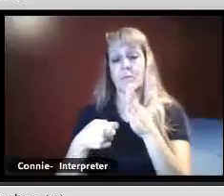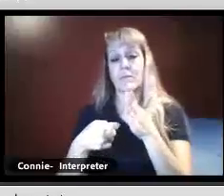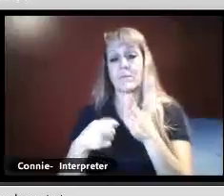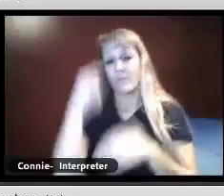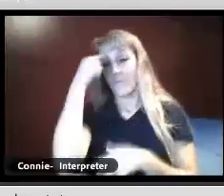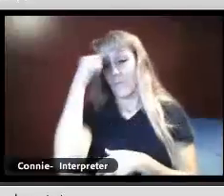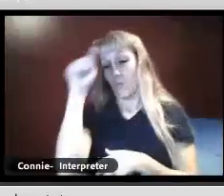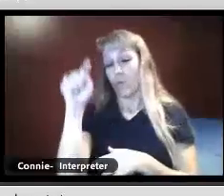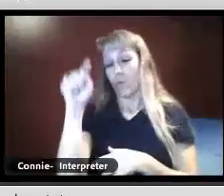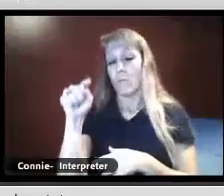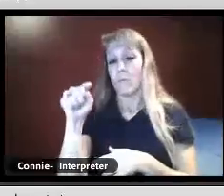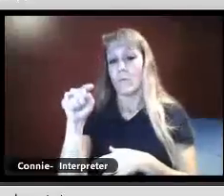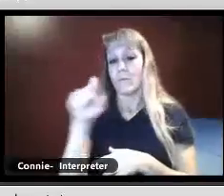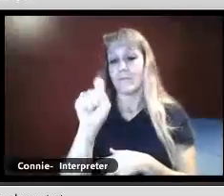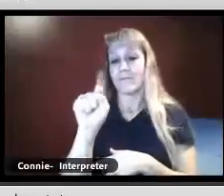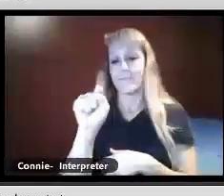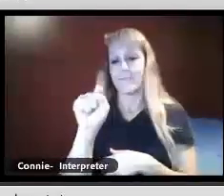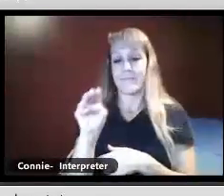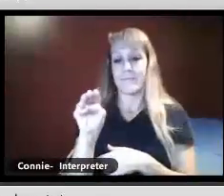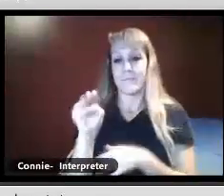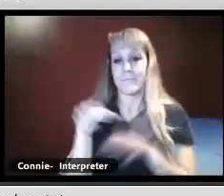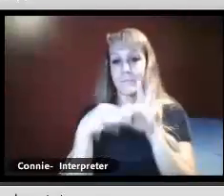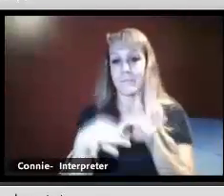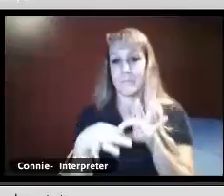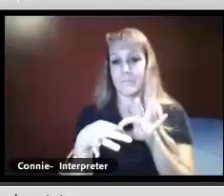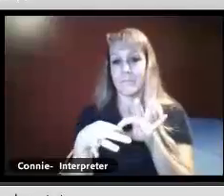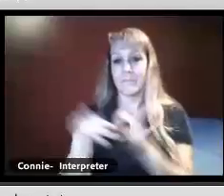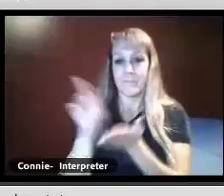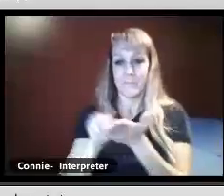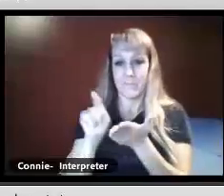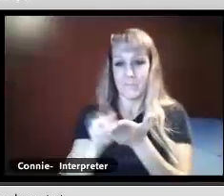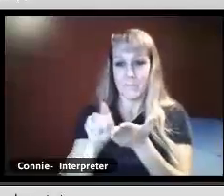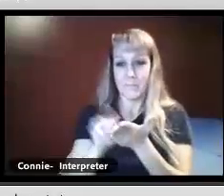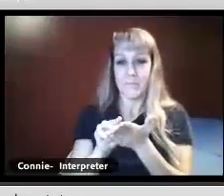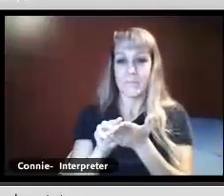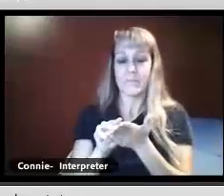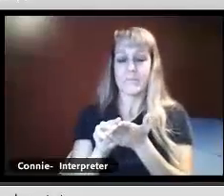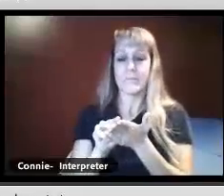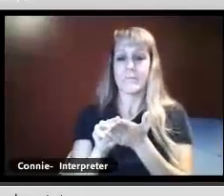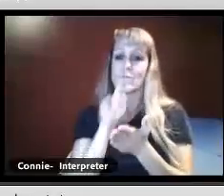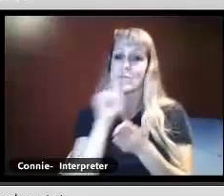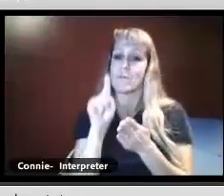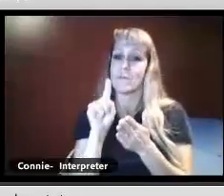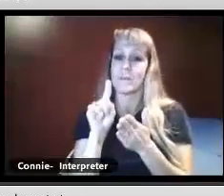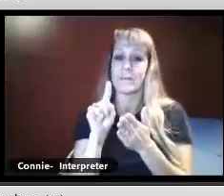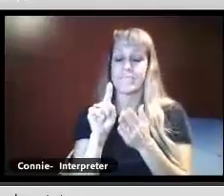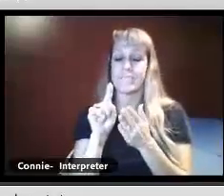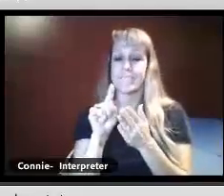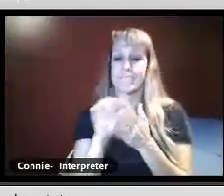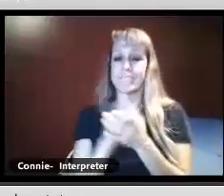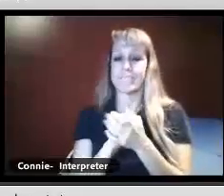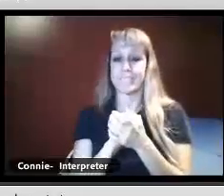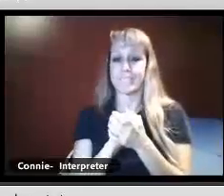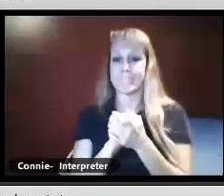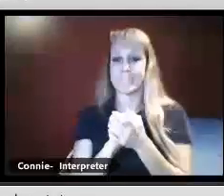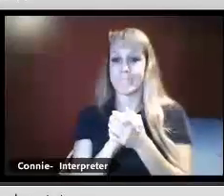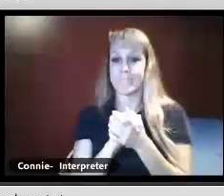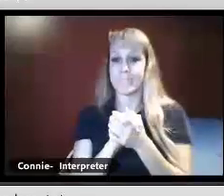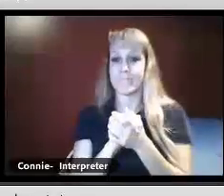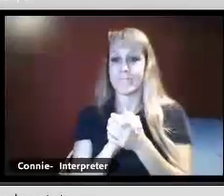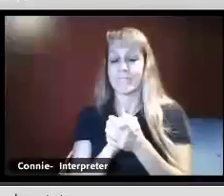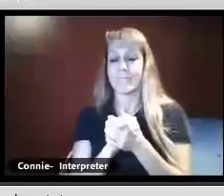for STEM-based publications, has far outstripped the budgets